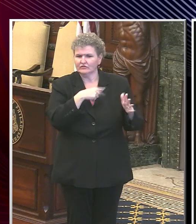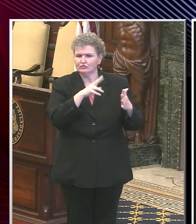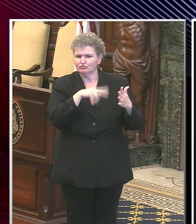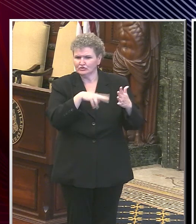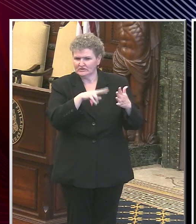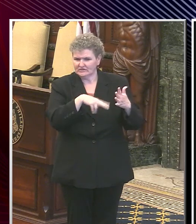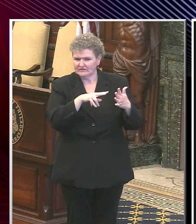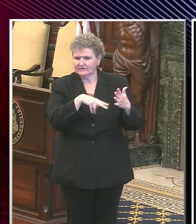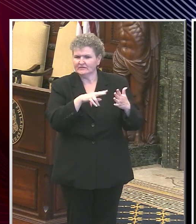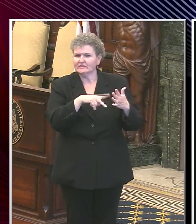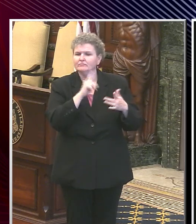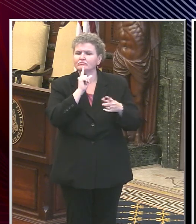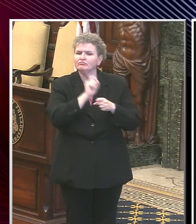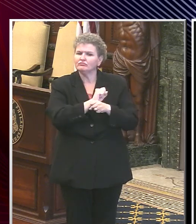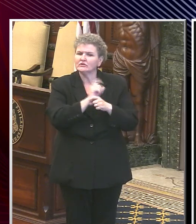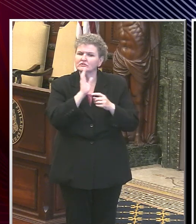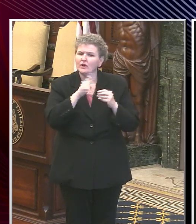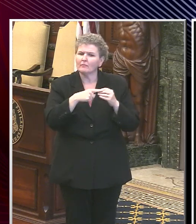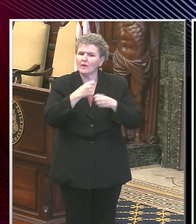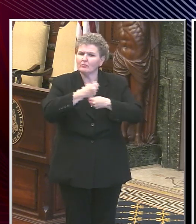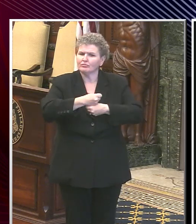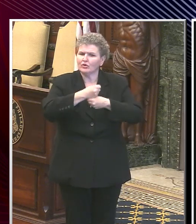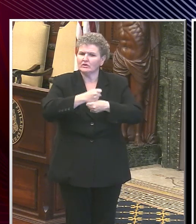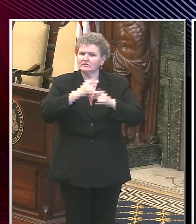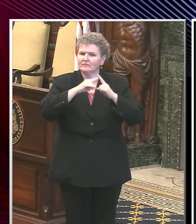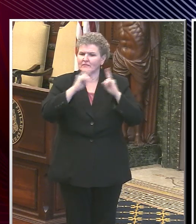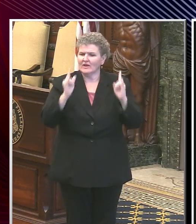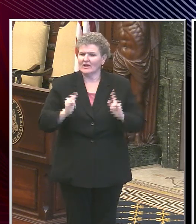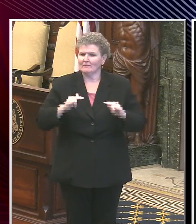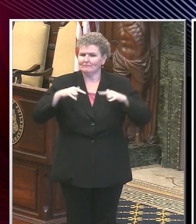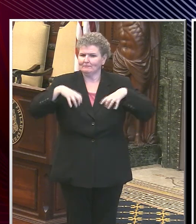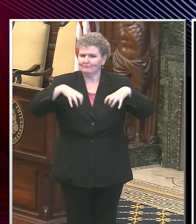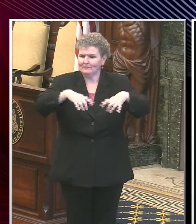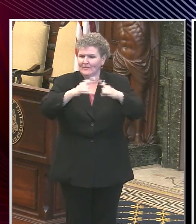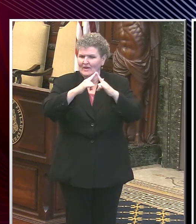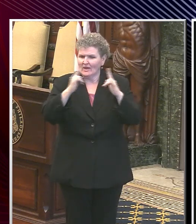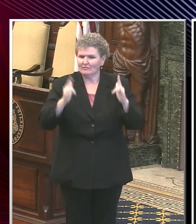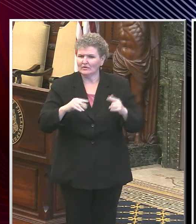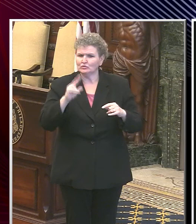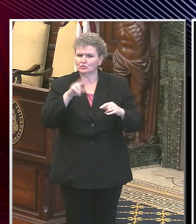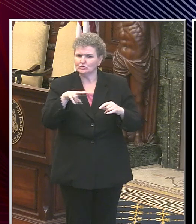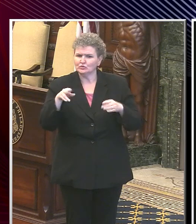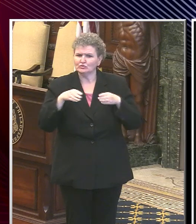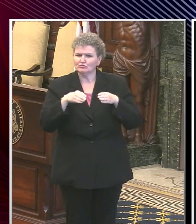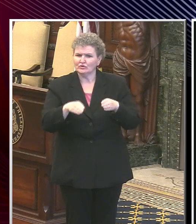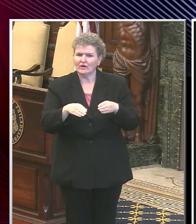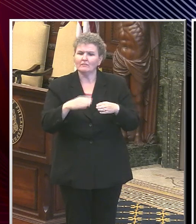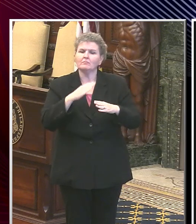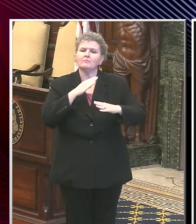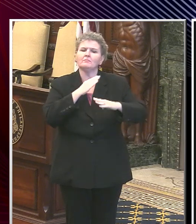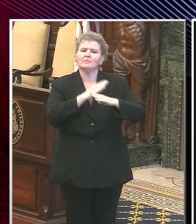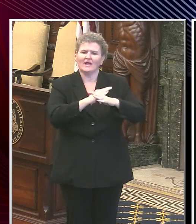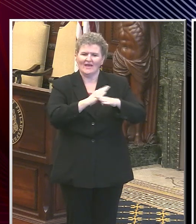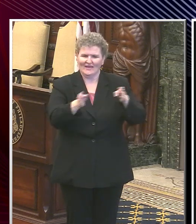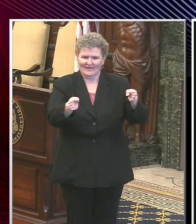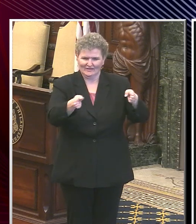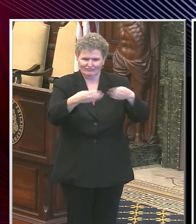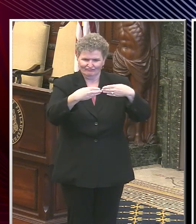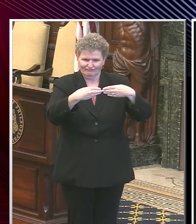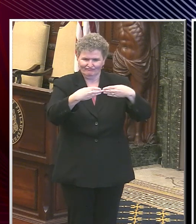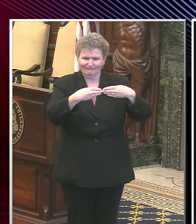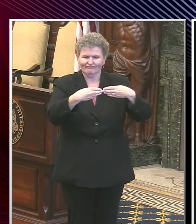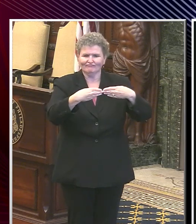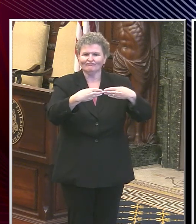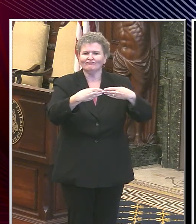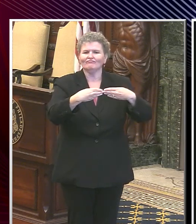actually about the protest camps, about 22nd Street being blocked. Just wanted to ask, can